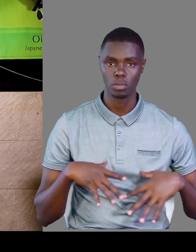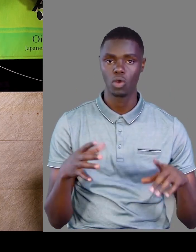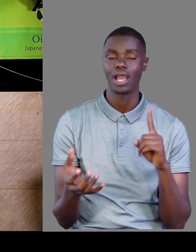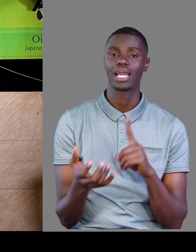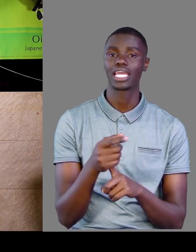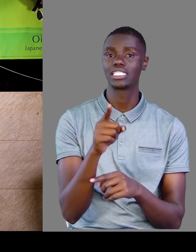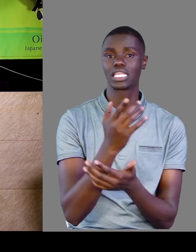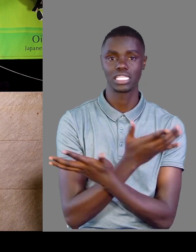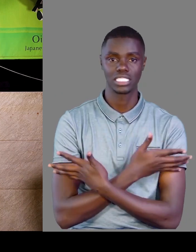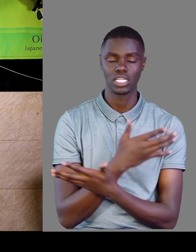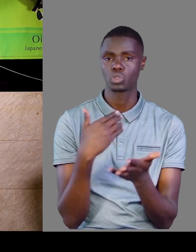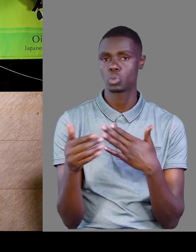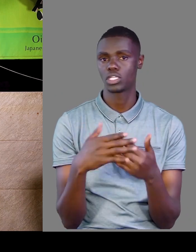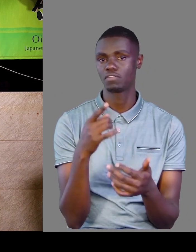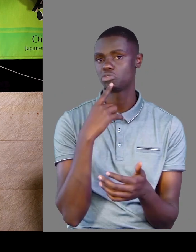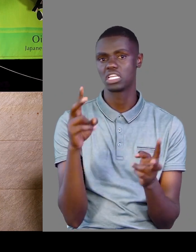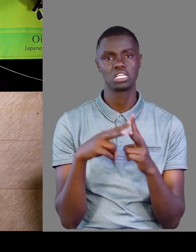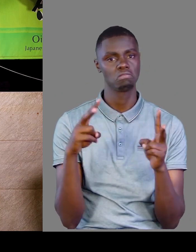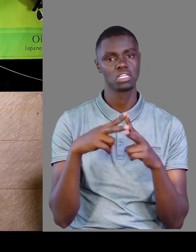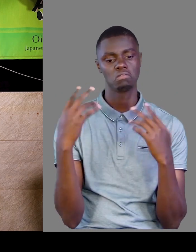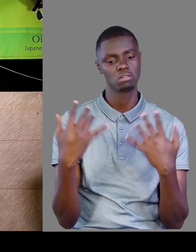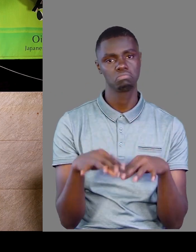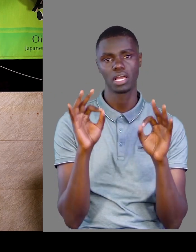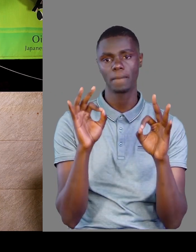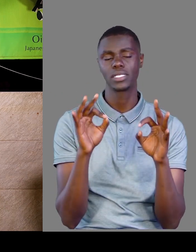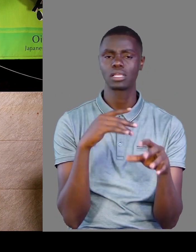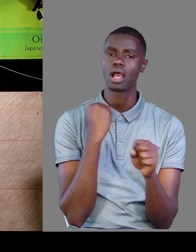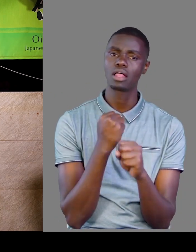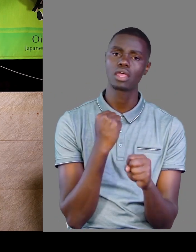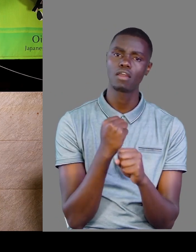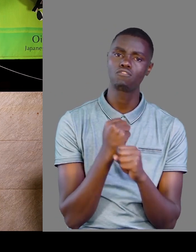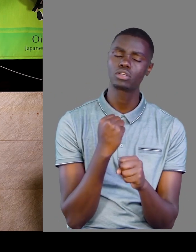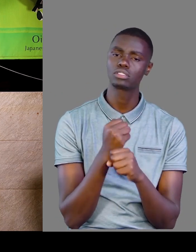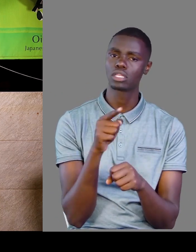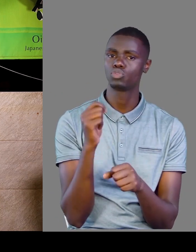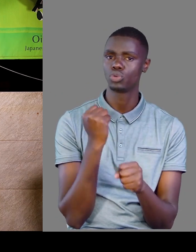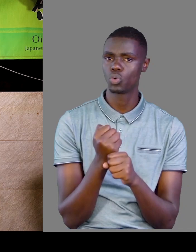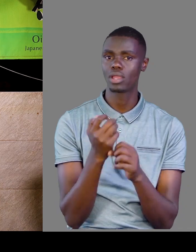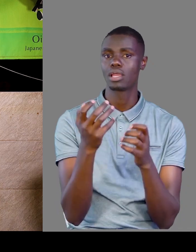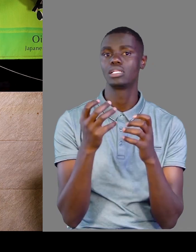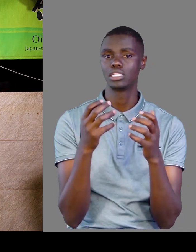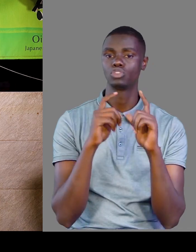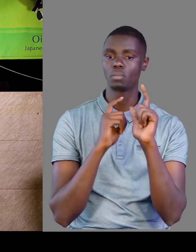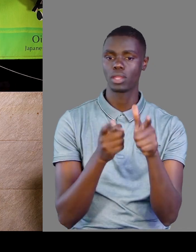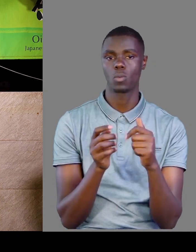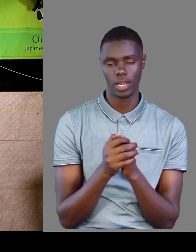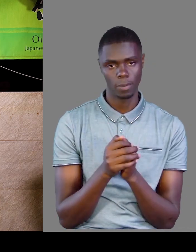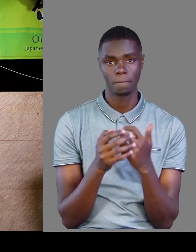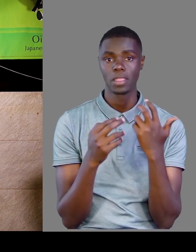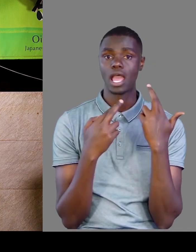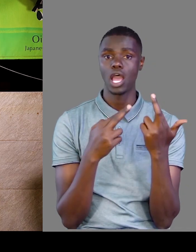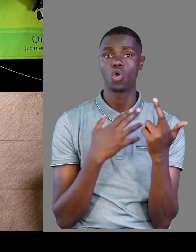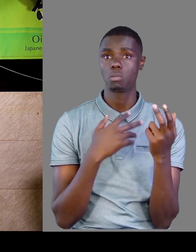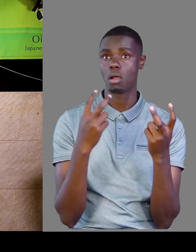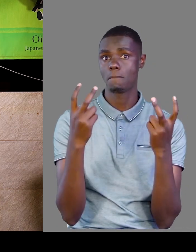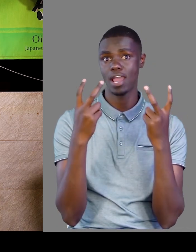this merchandise, because whatever you said is very, very amazing, and the effort and the work which you're putting in needs to be rewarded. So I